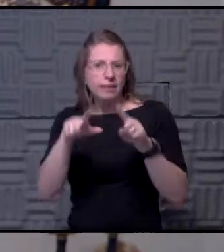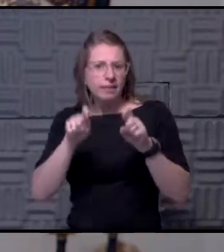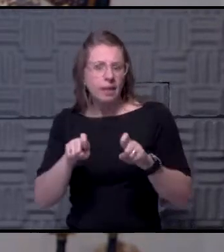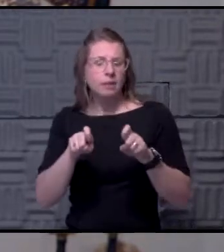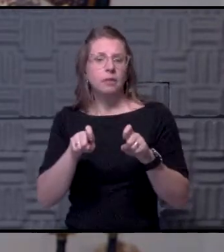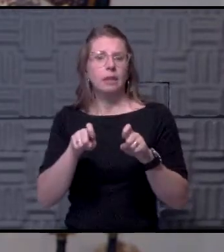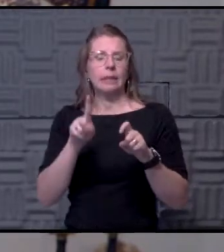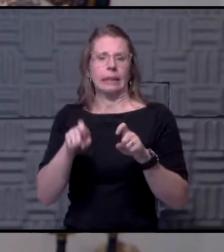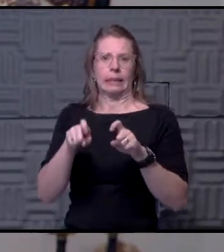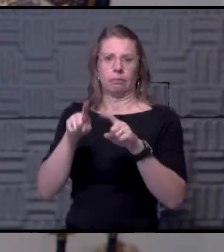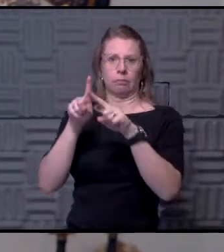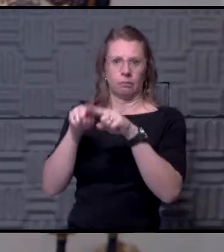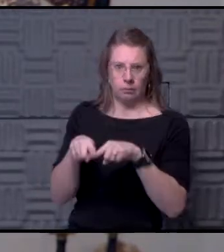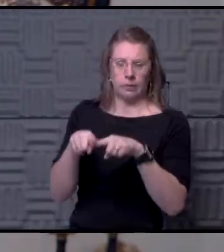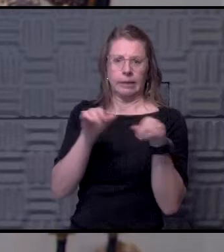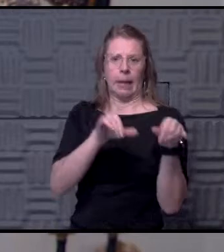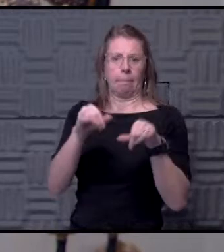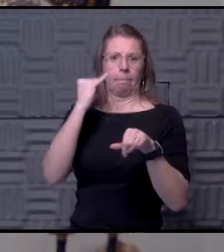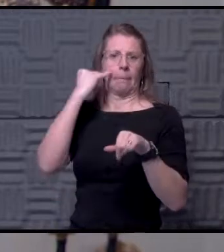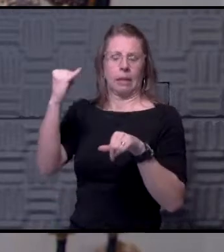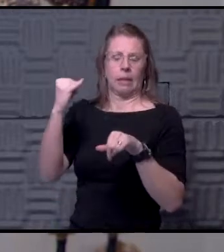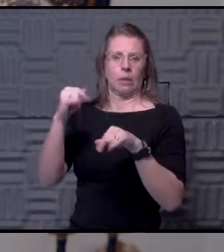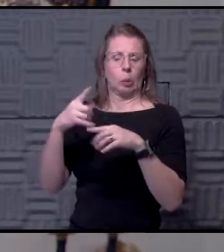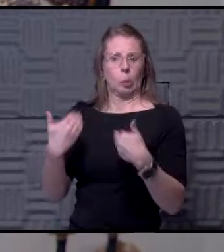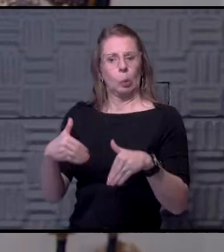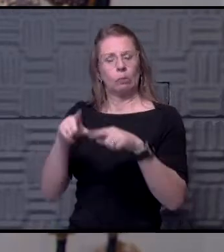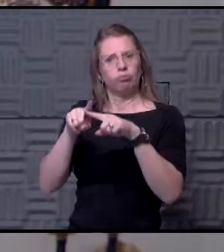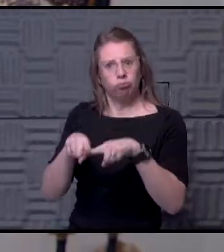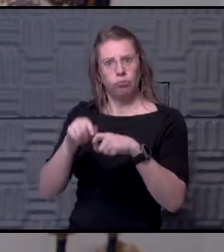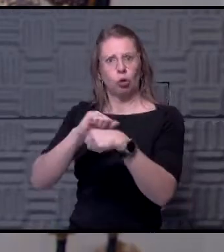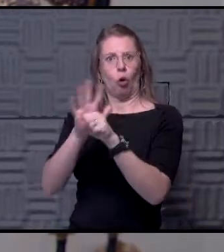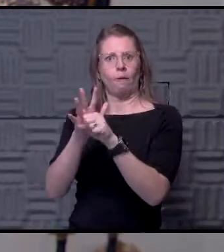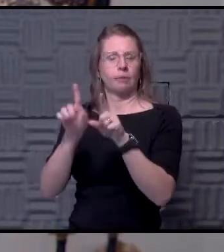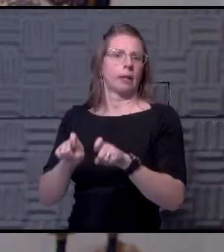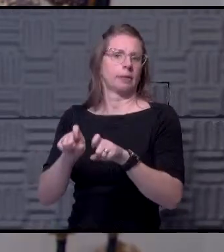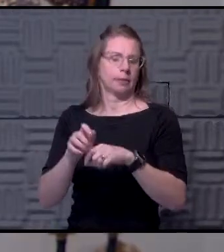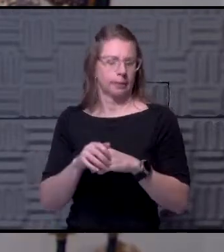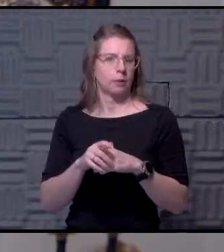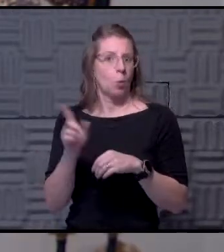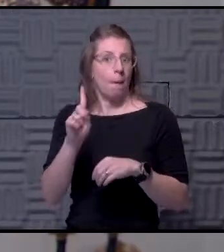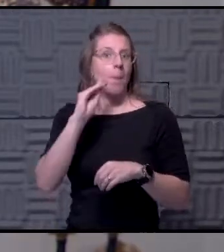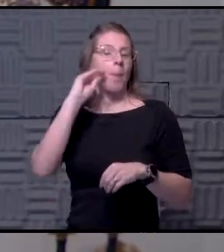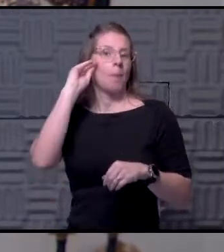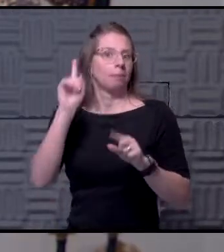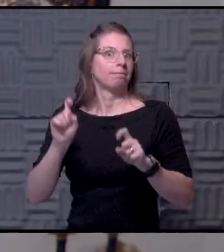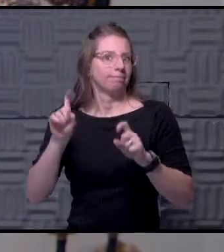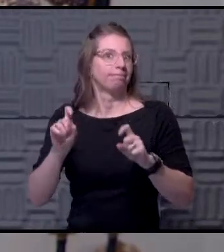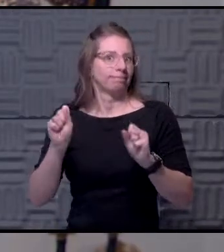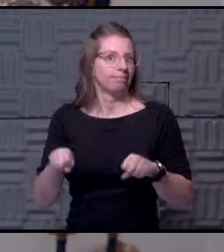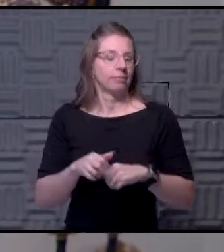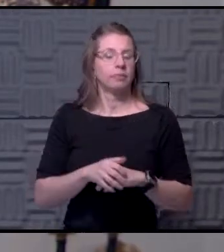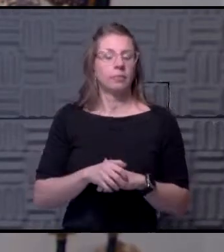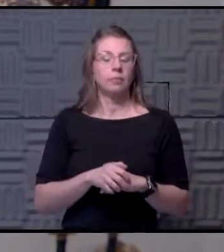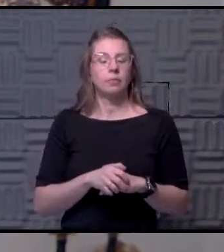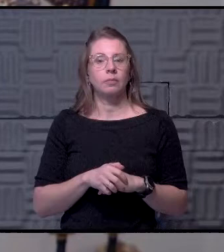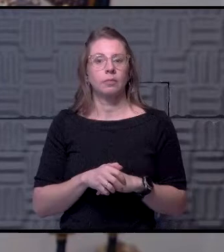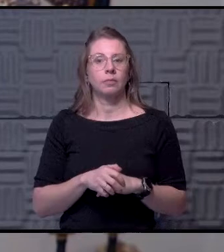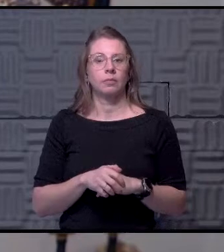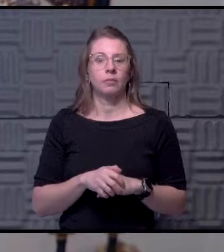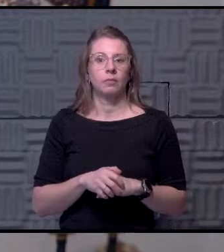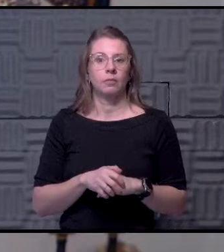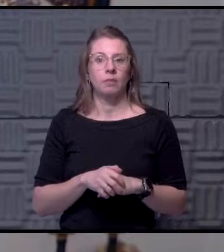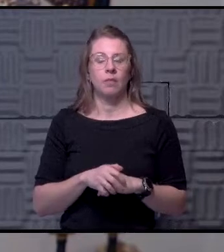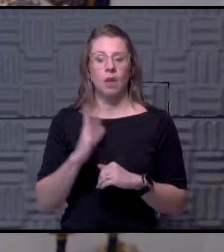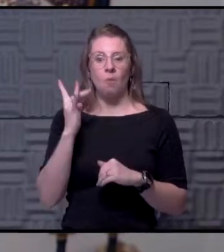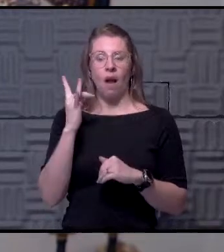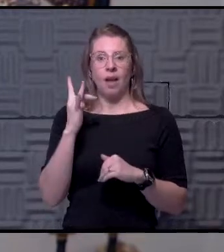highly reliable, sensitive and specific home COVID test would be a way that would allow us to stand down some of these fairly